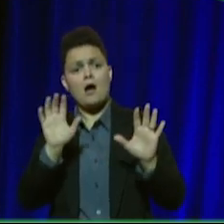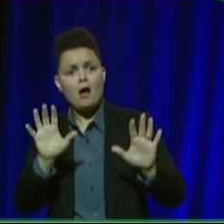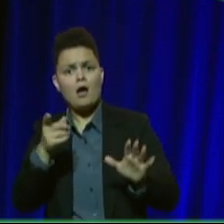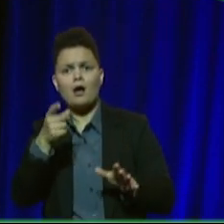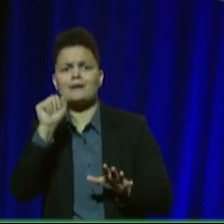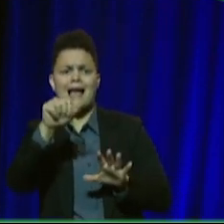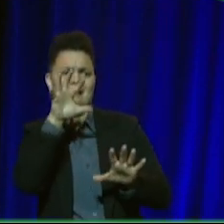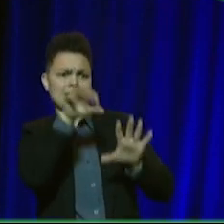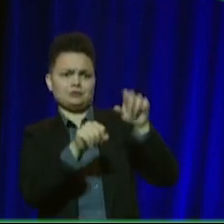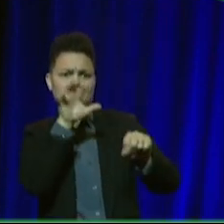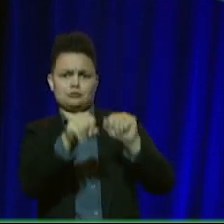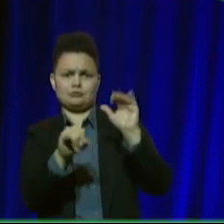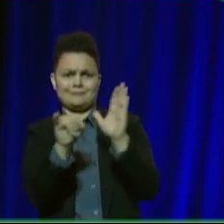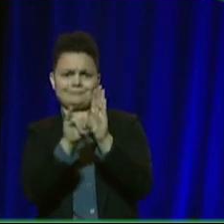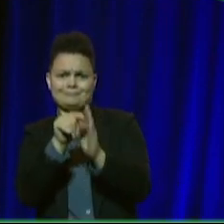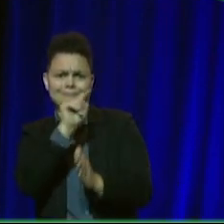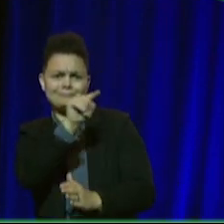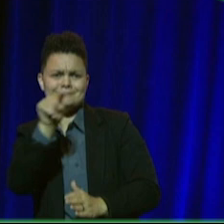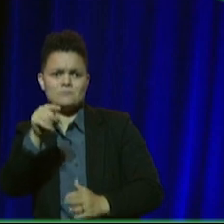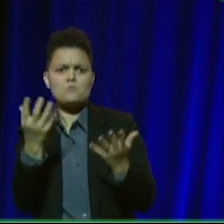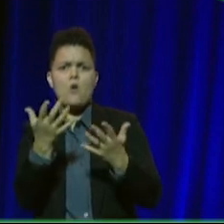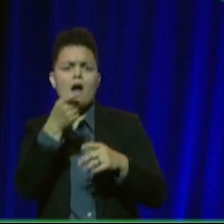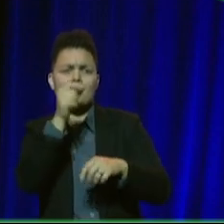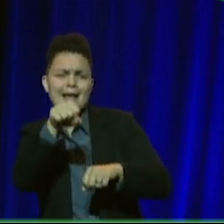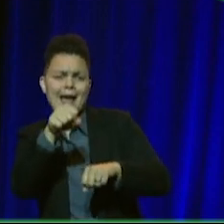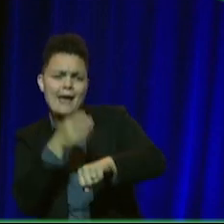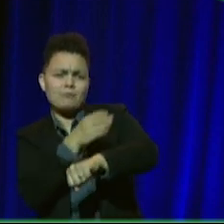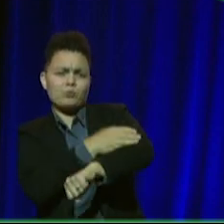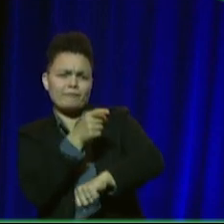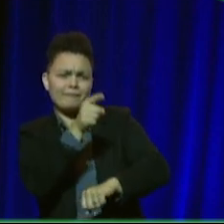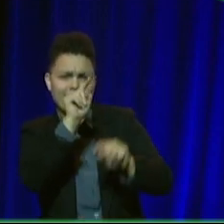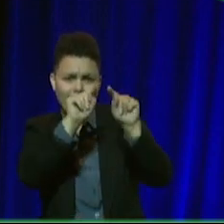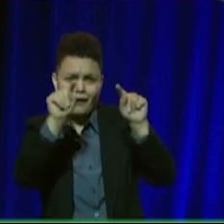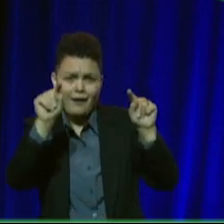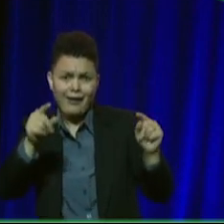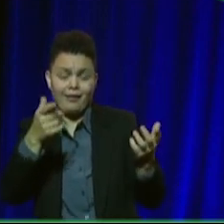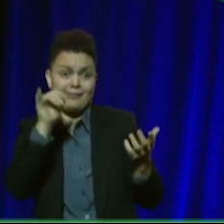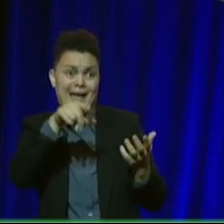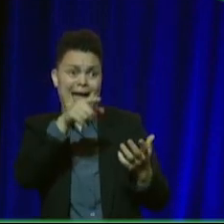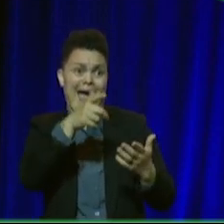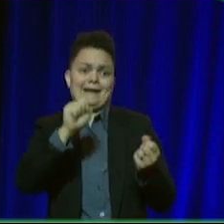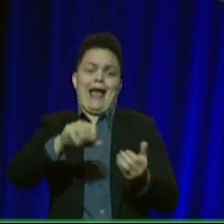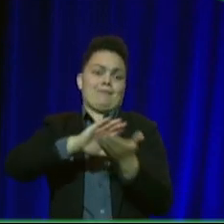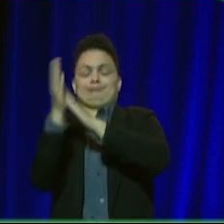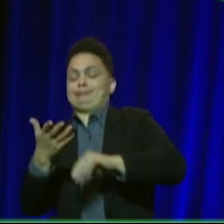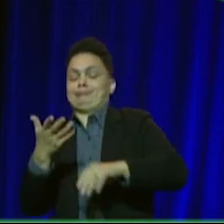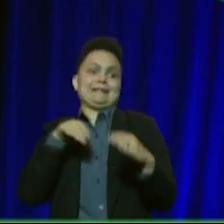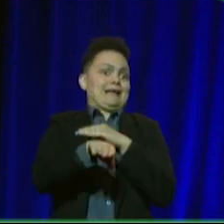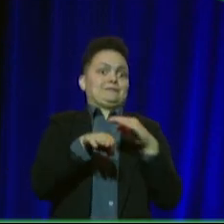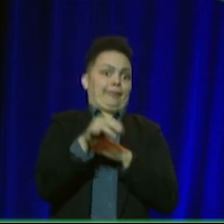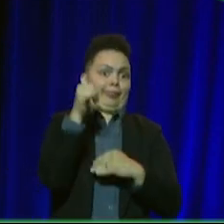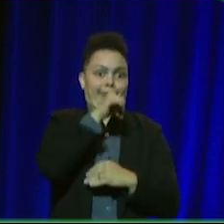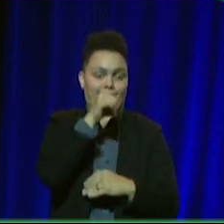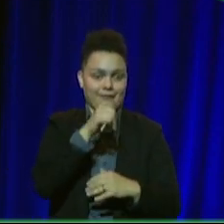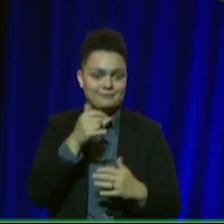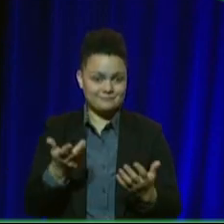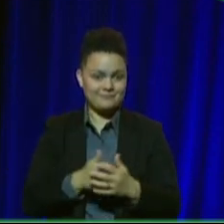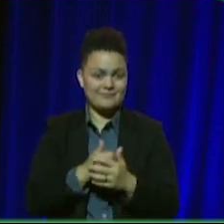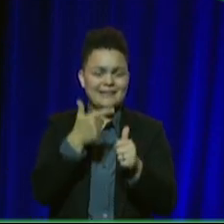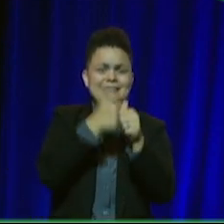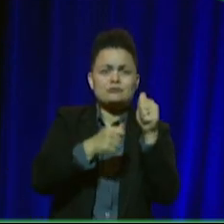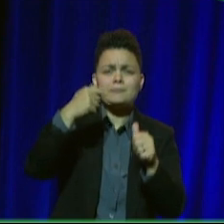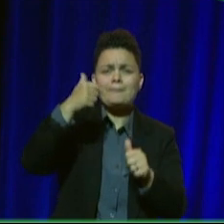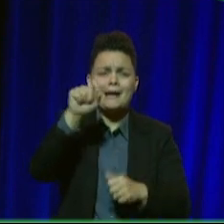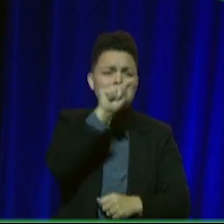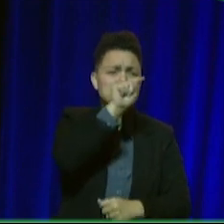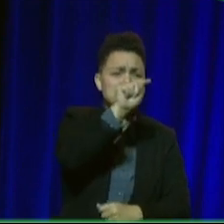website will be very, very accessible. Now, there could be mistakes that are made at the page level with headings and landmarks